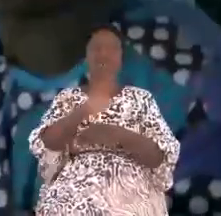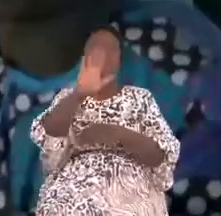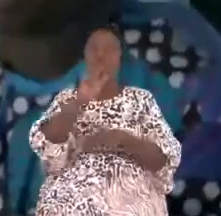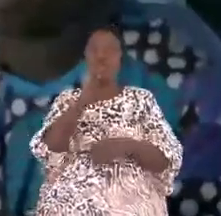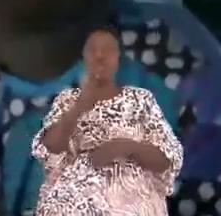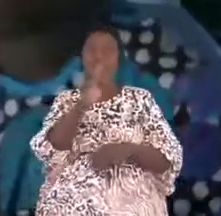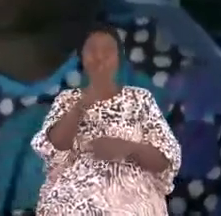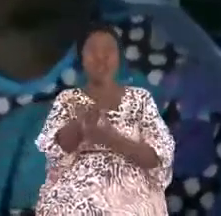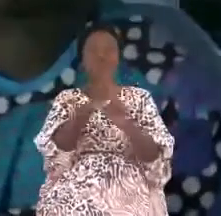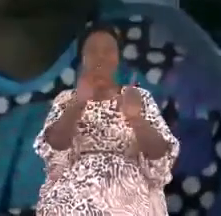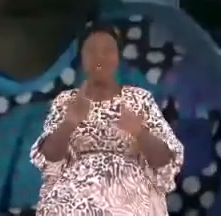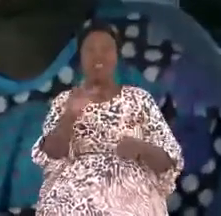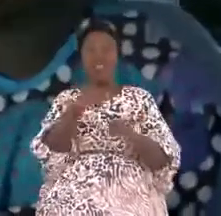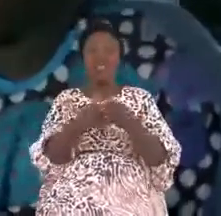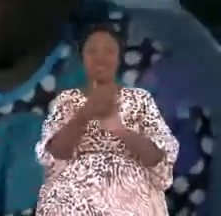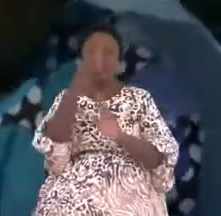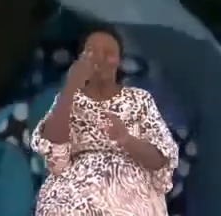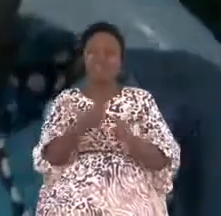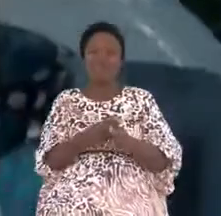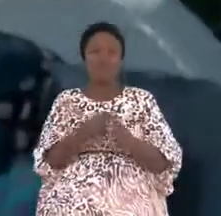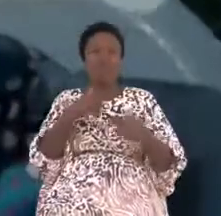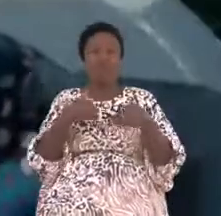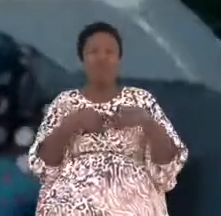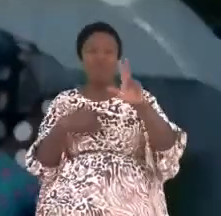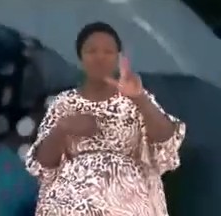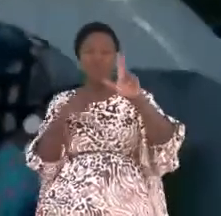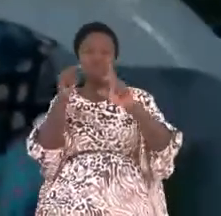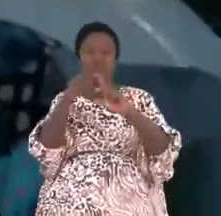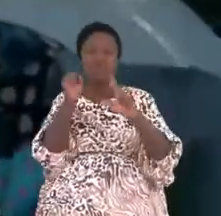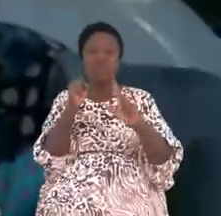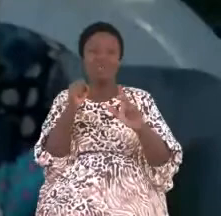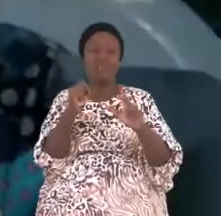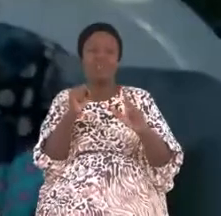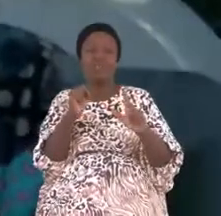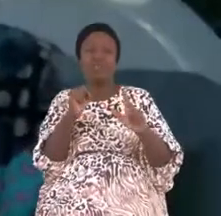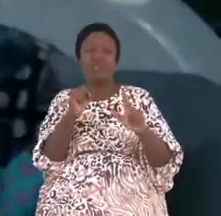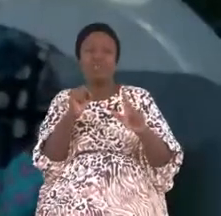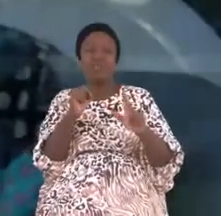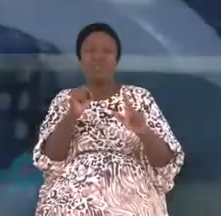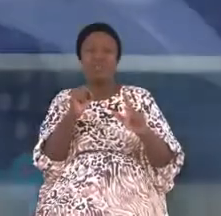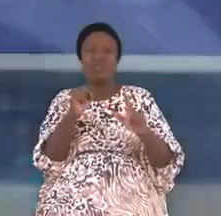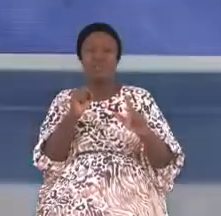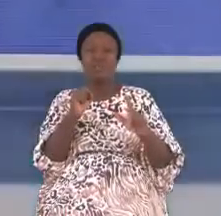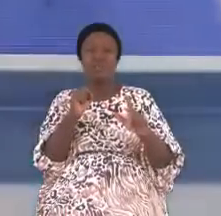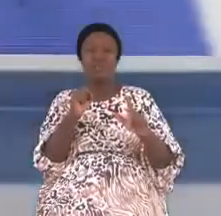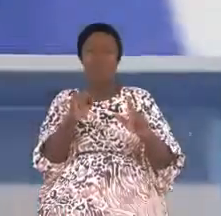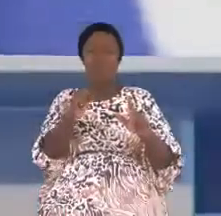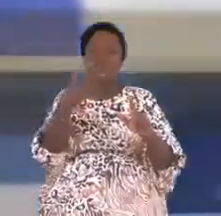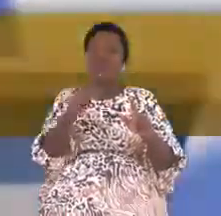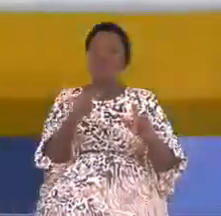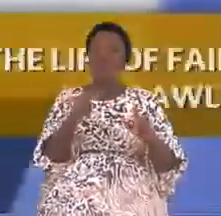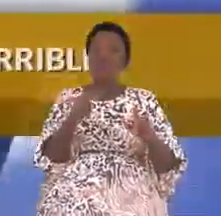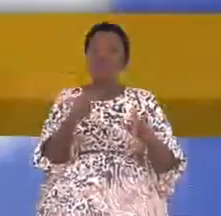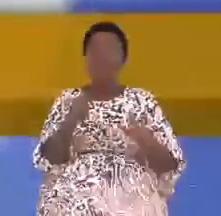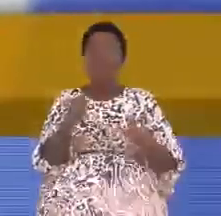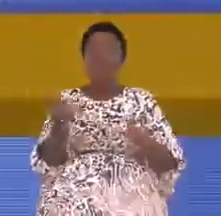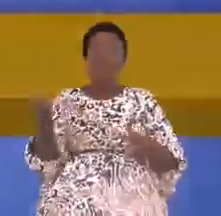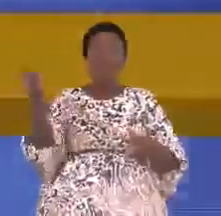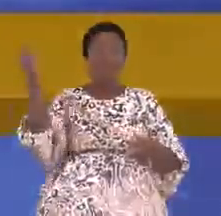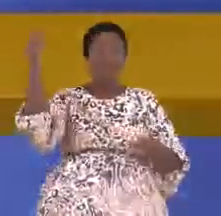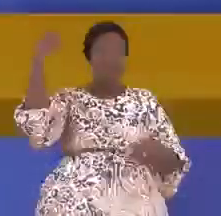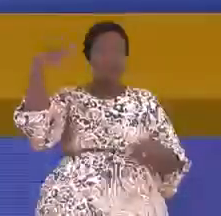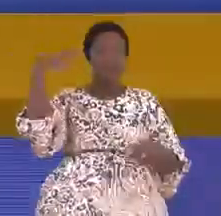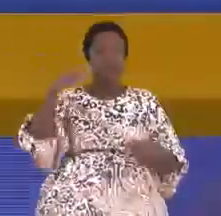church three things i'm looking at in the message number one the life of failure